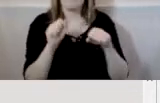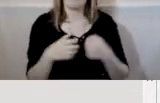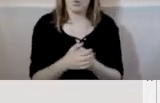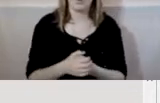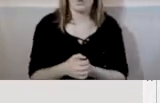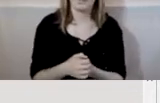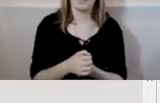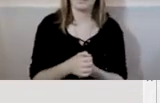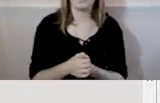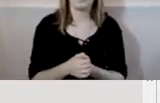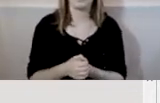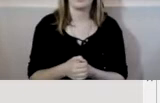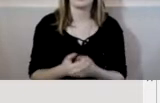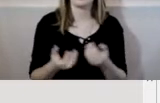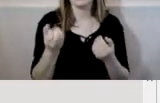the other